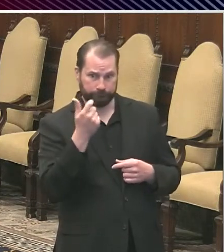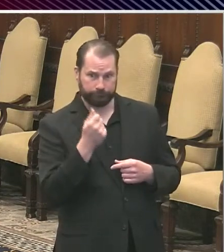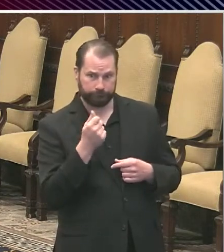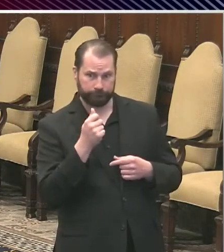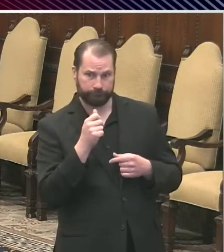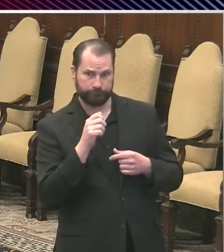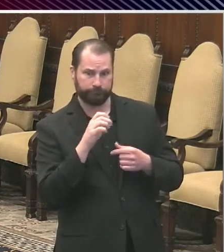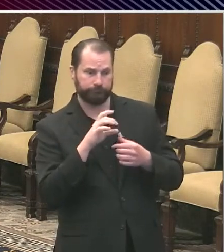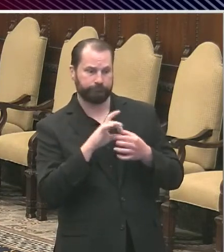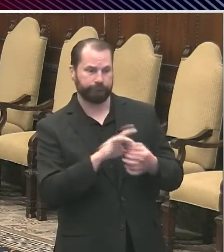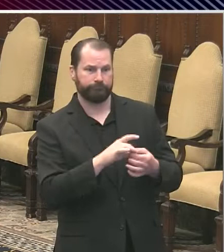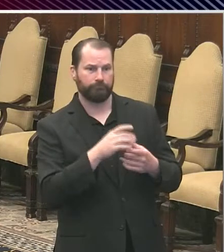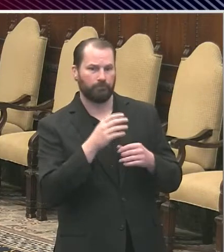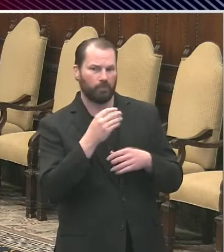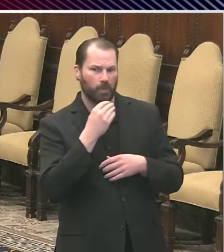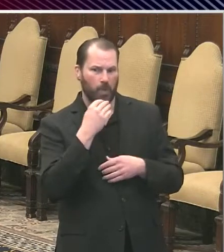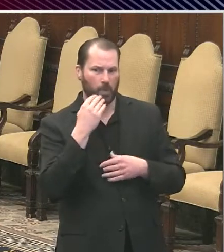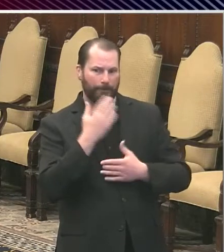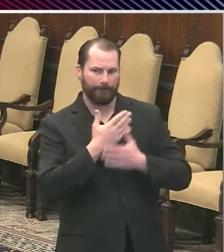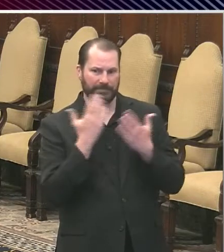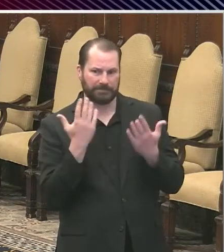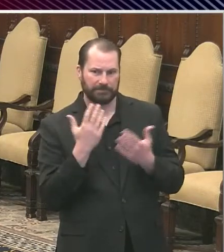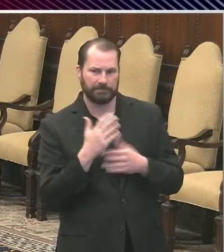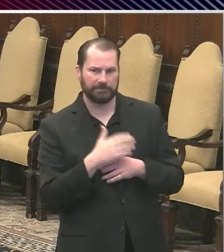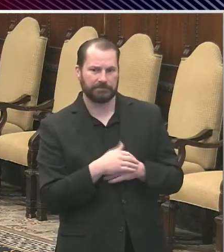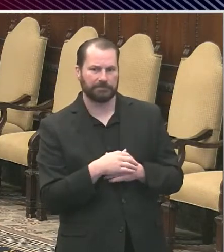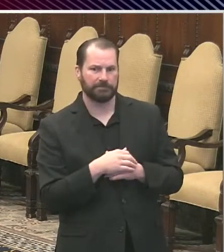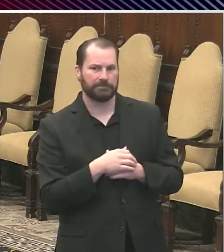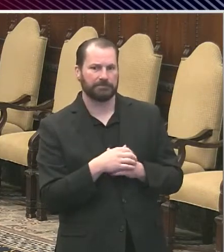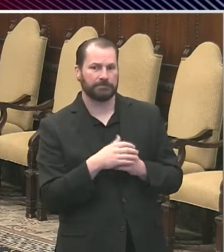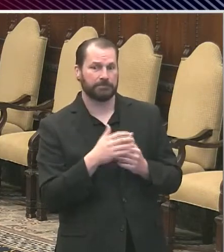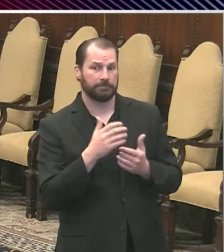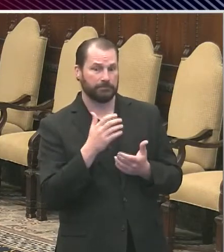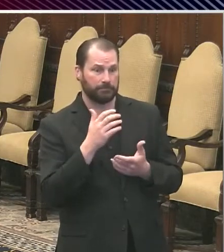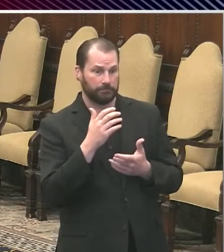some available for the city to apply for.